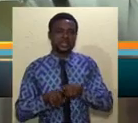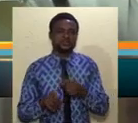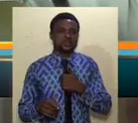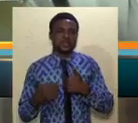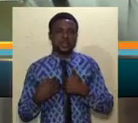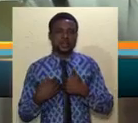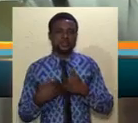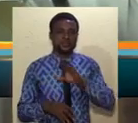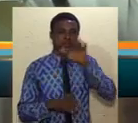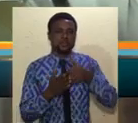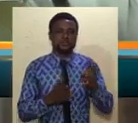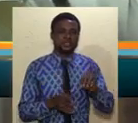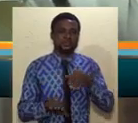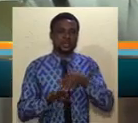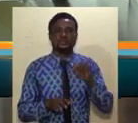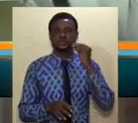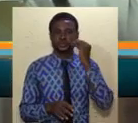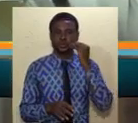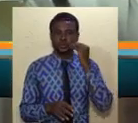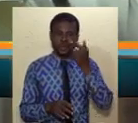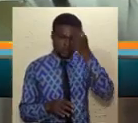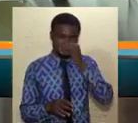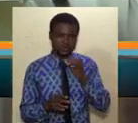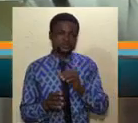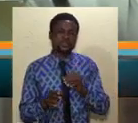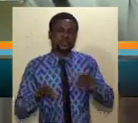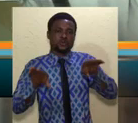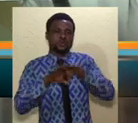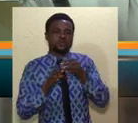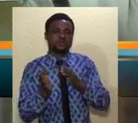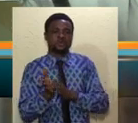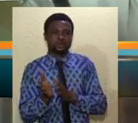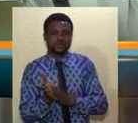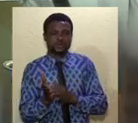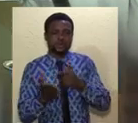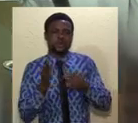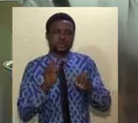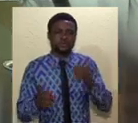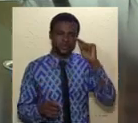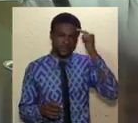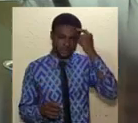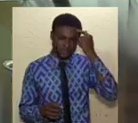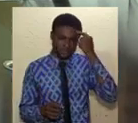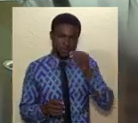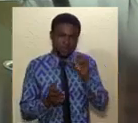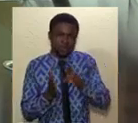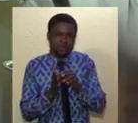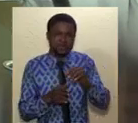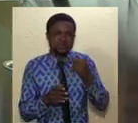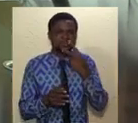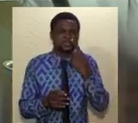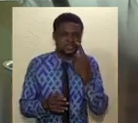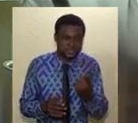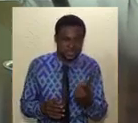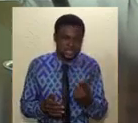now that we have all of them at home because of the shutdown of schools. And what do you think, what do you